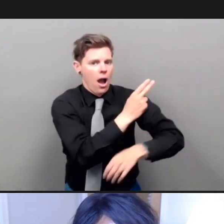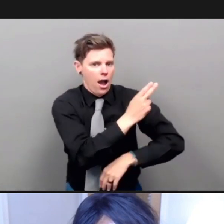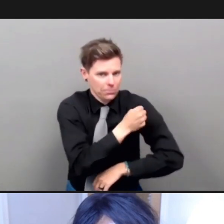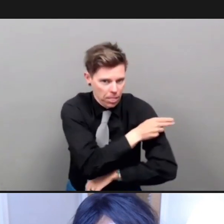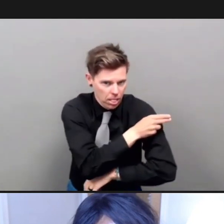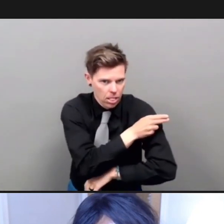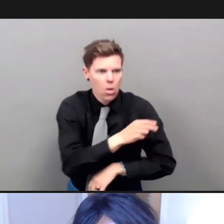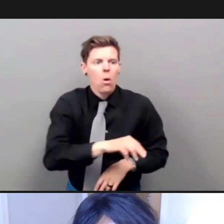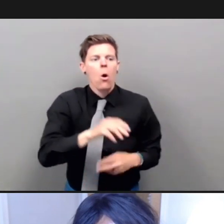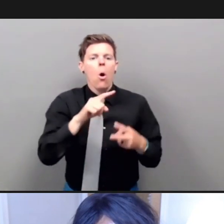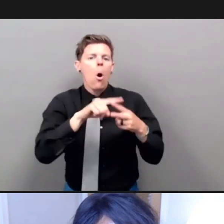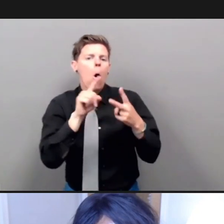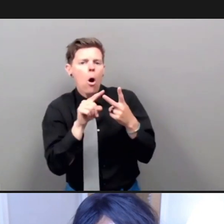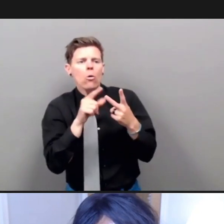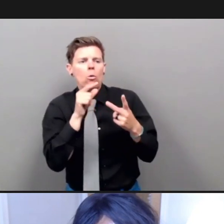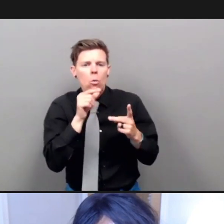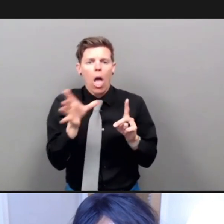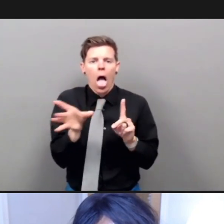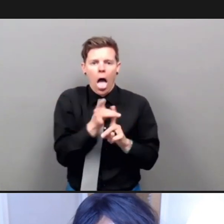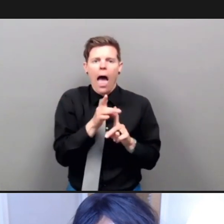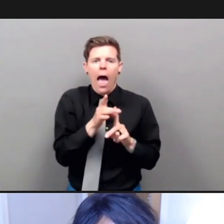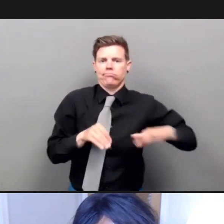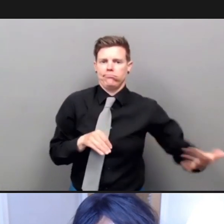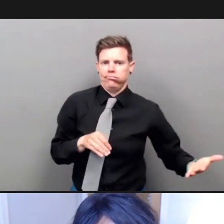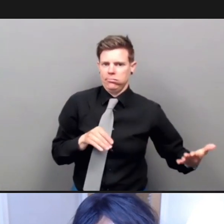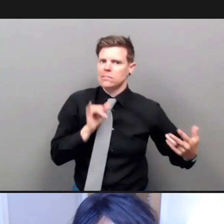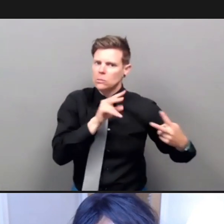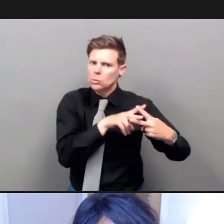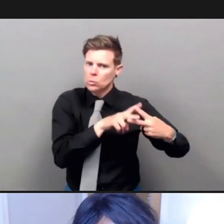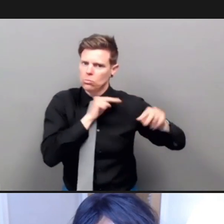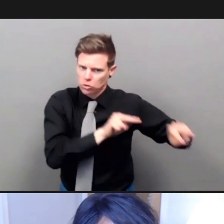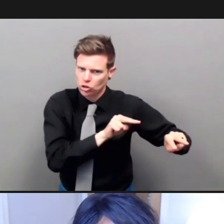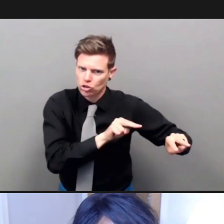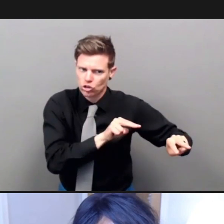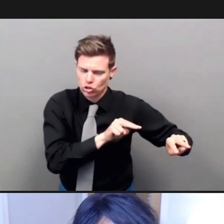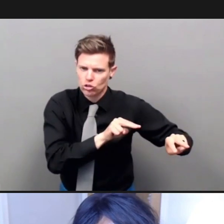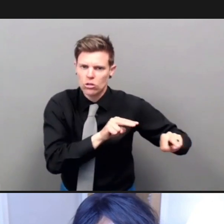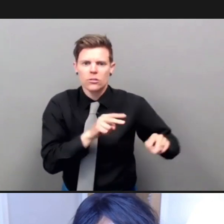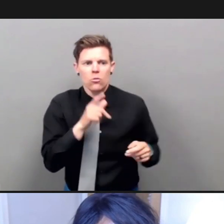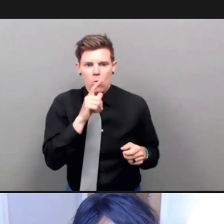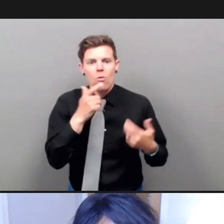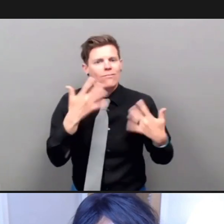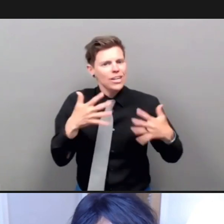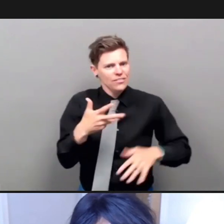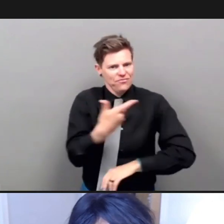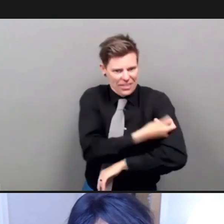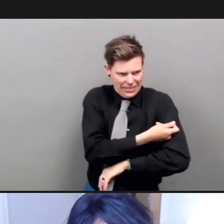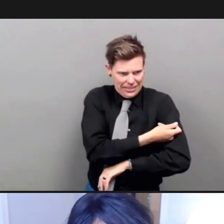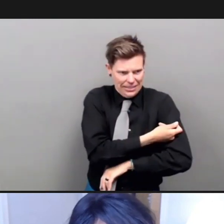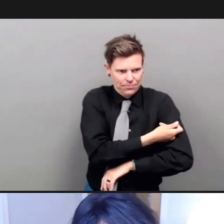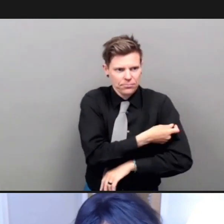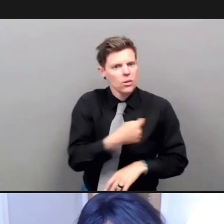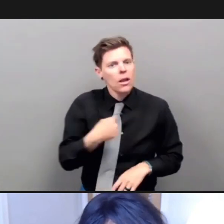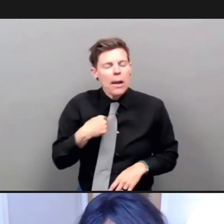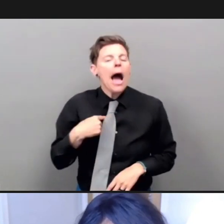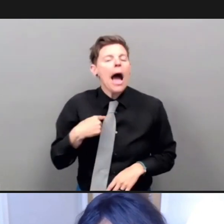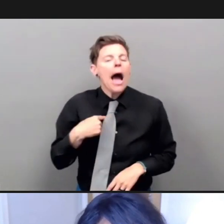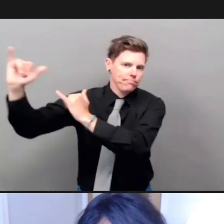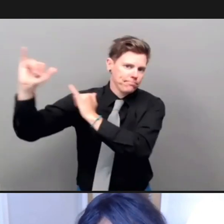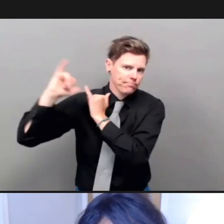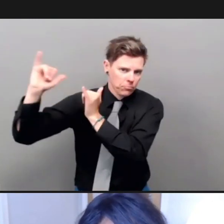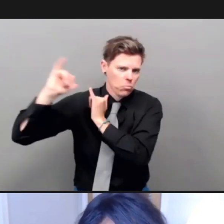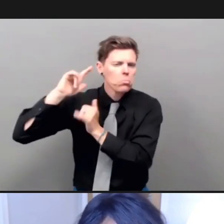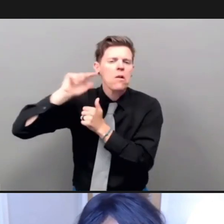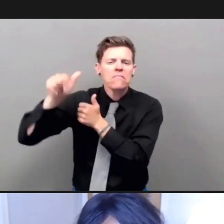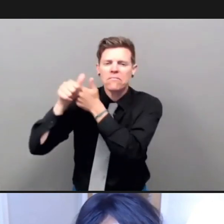And we also have plans to make that shift as well. And the reason is you really